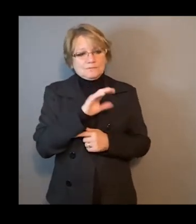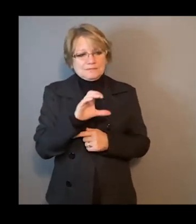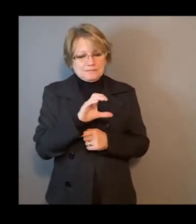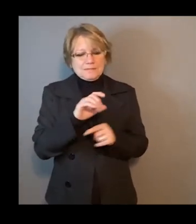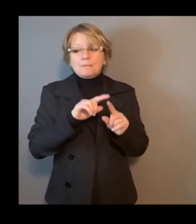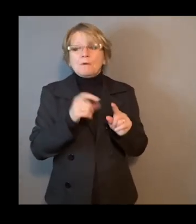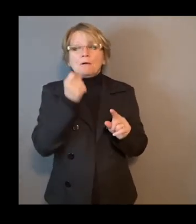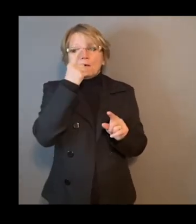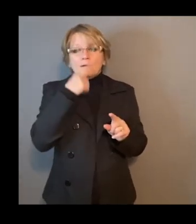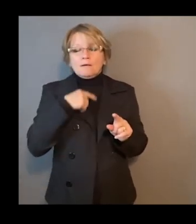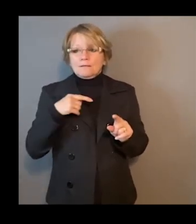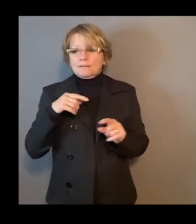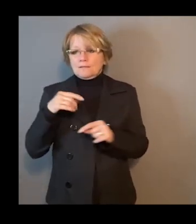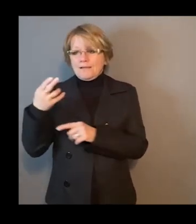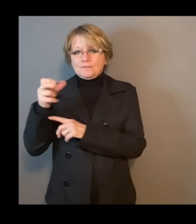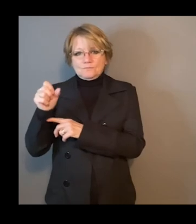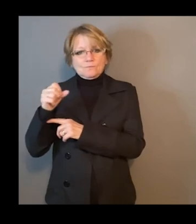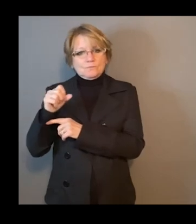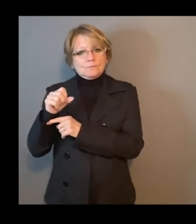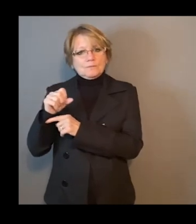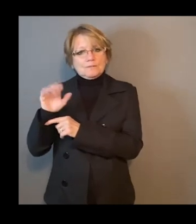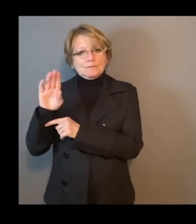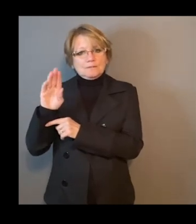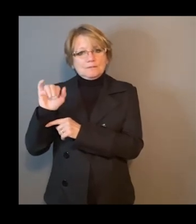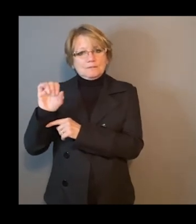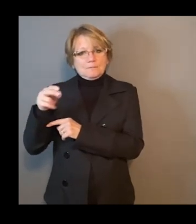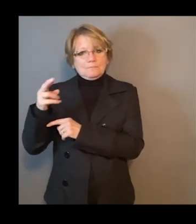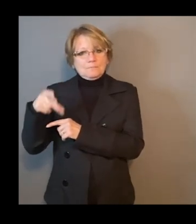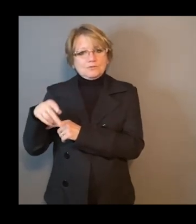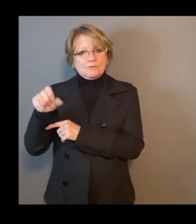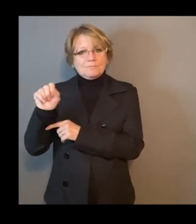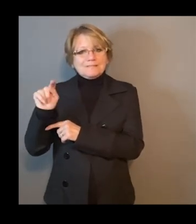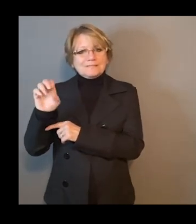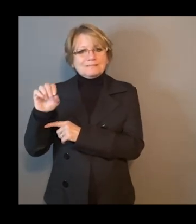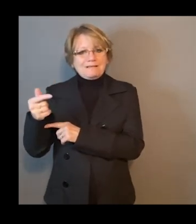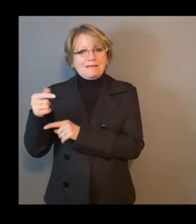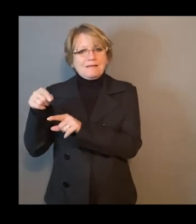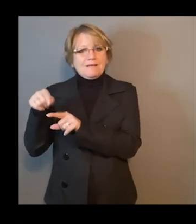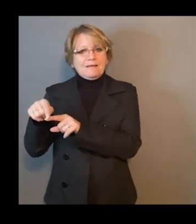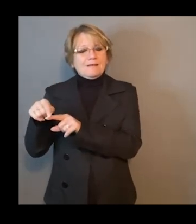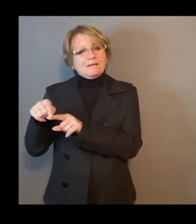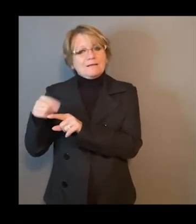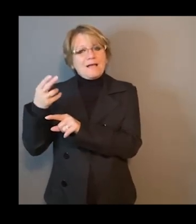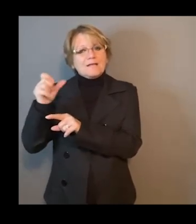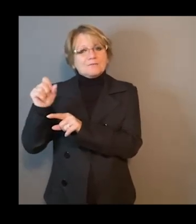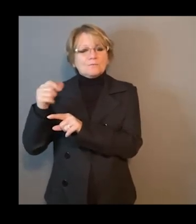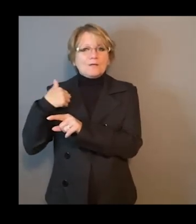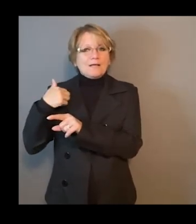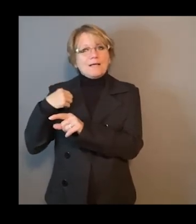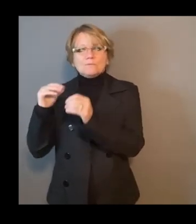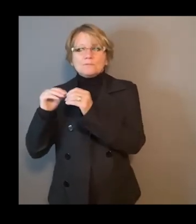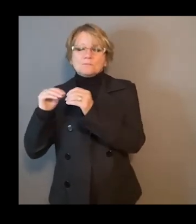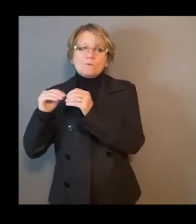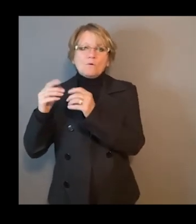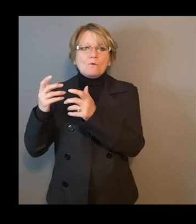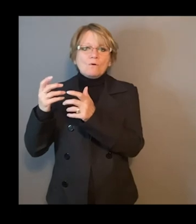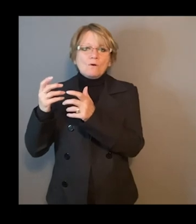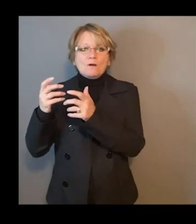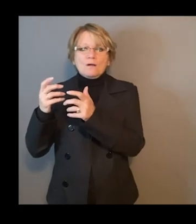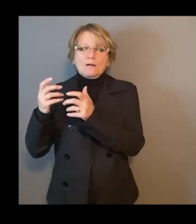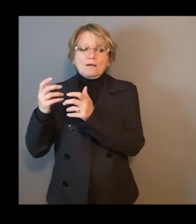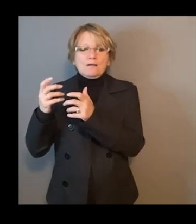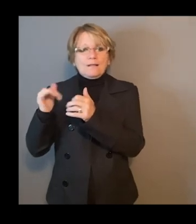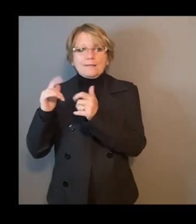Bishop Stang, that's where I went to high school, the basketball team was, I was more of like a bigger person, and just